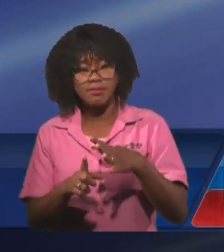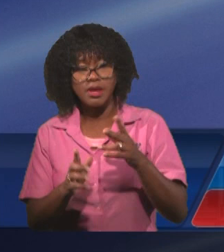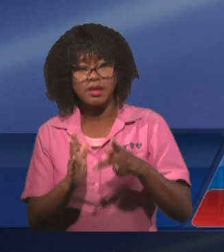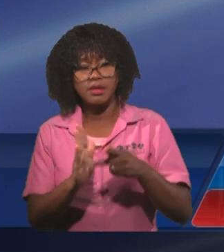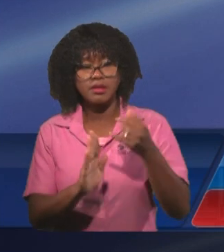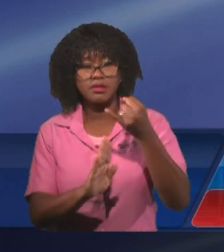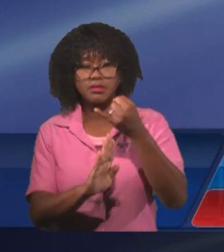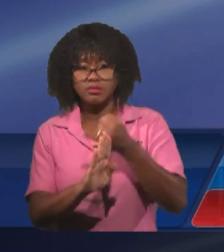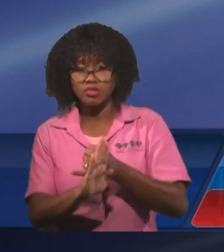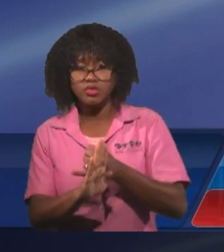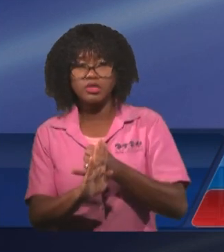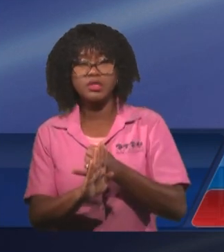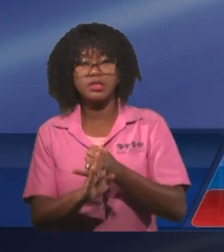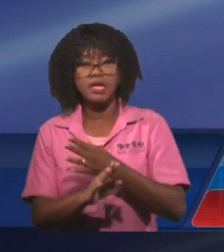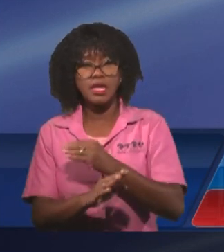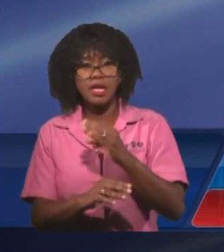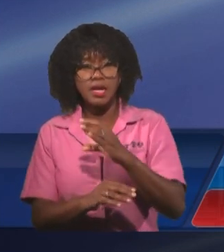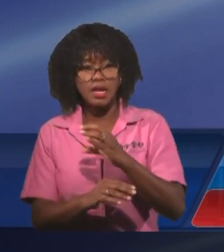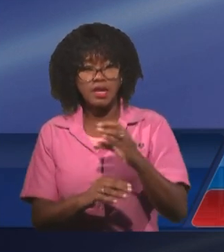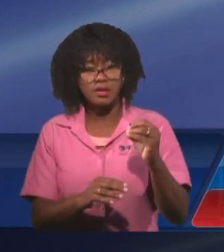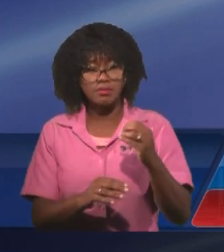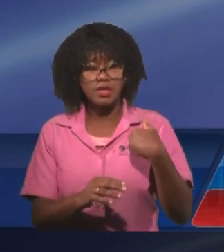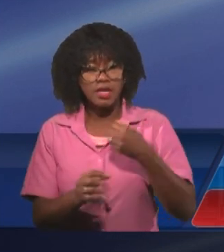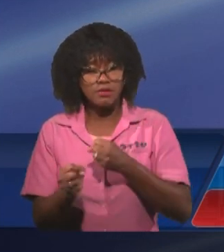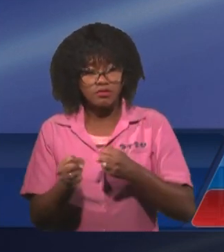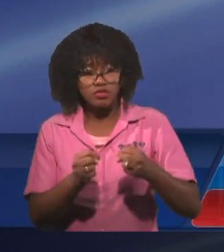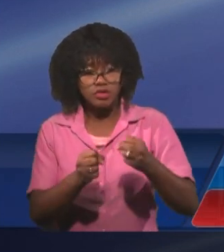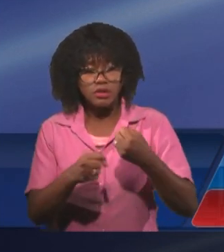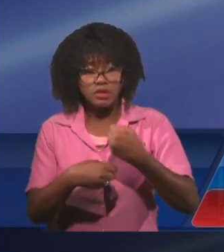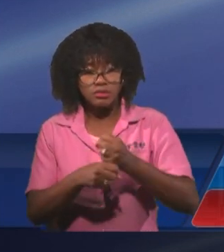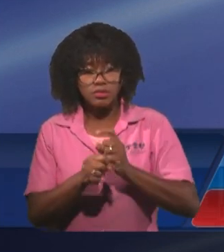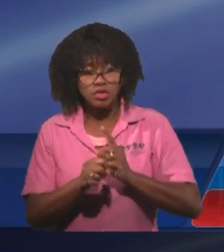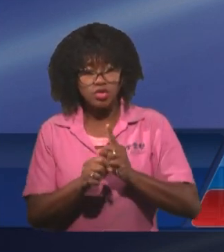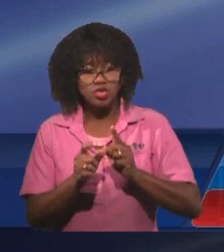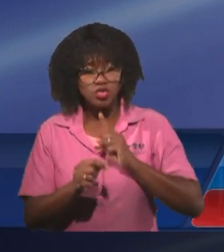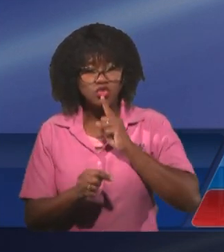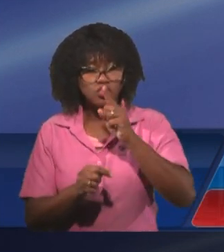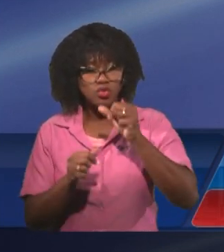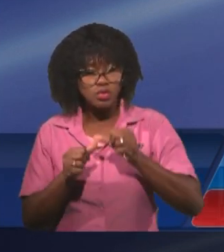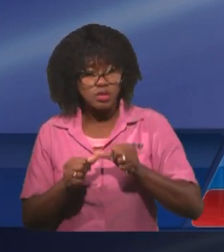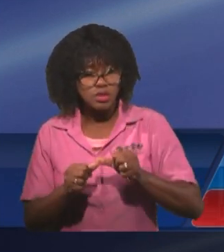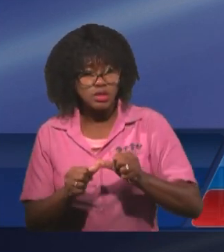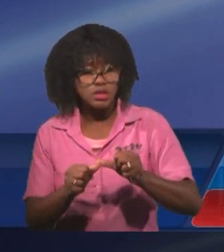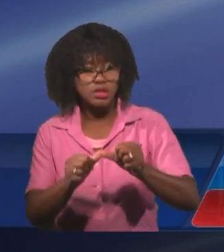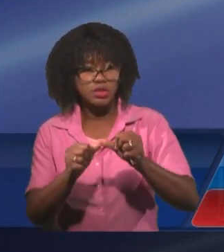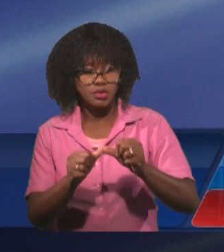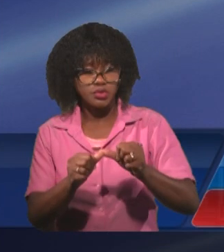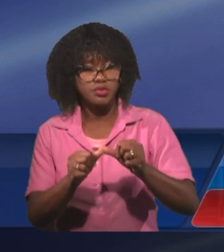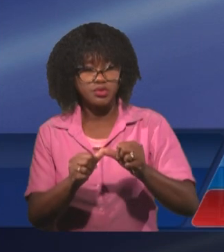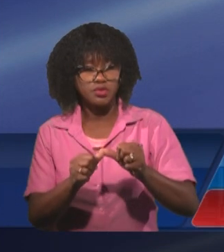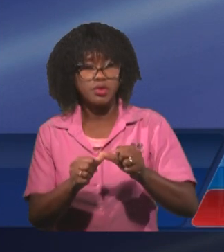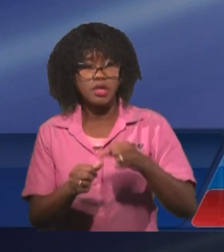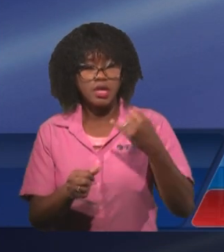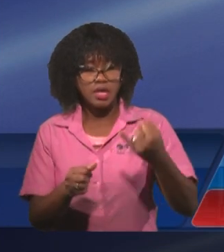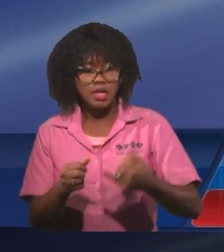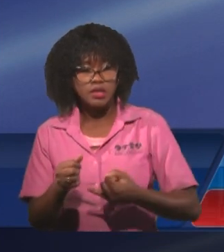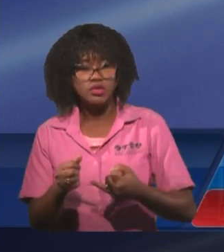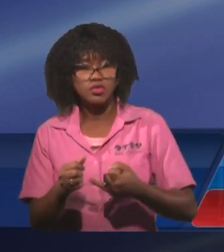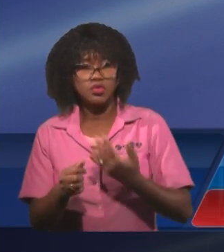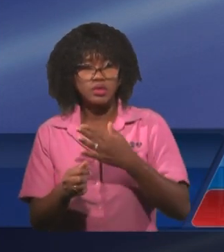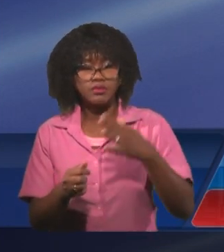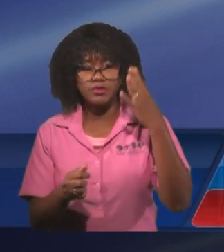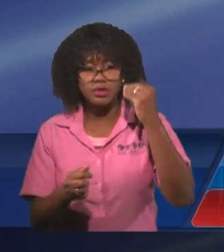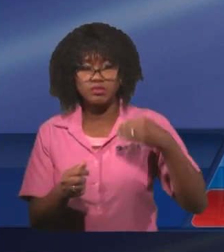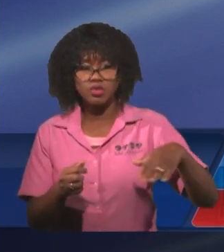project. Considering this, the company devised strategies to ensure continuity of the project and connectivity by introducing suitable